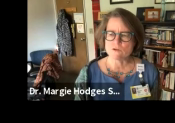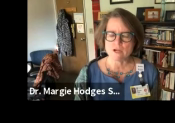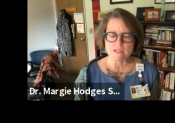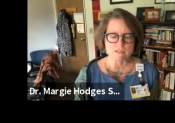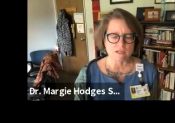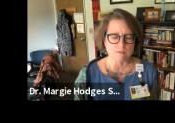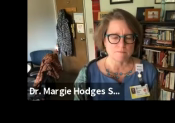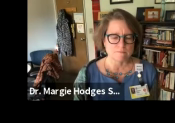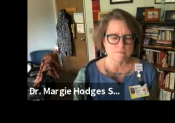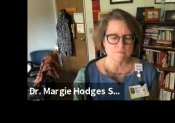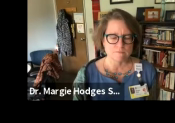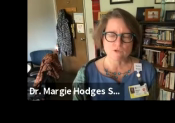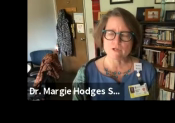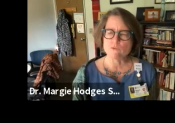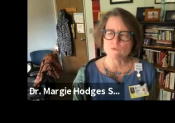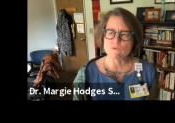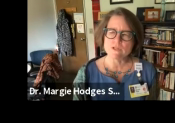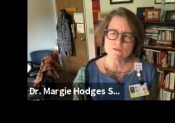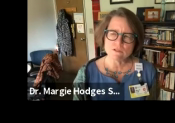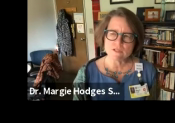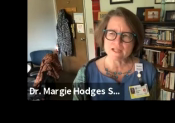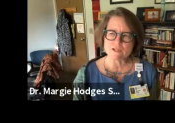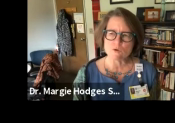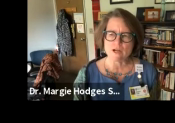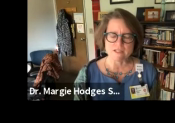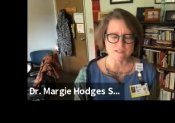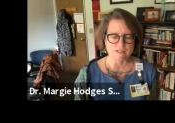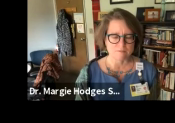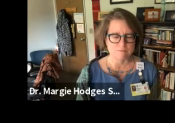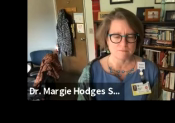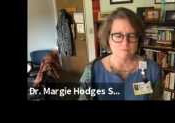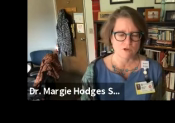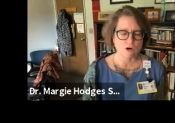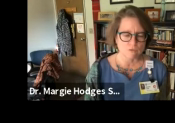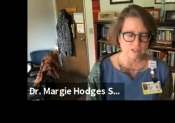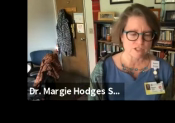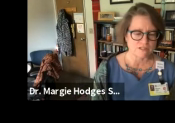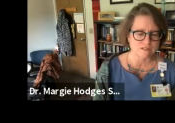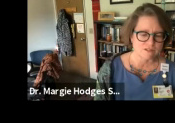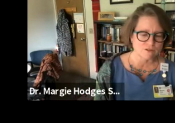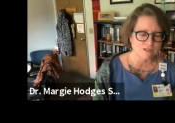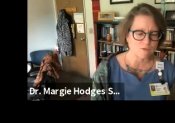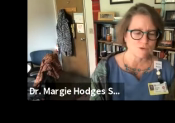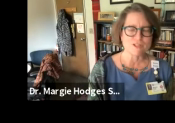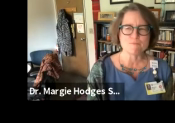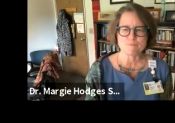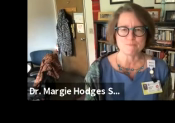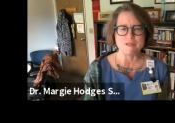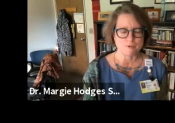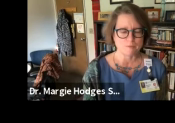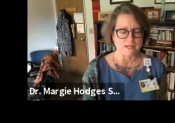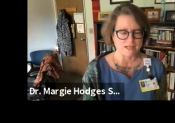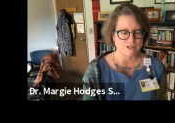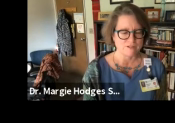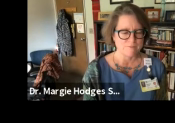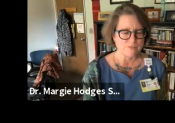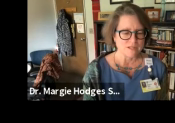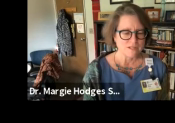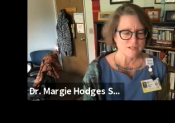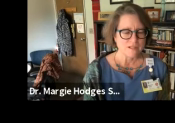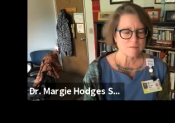and also quite real and quite heart-wrenching. So I want you to be